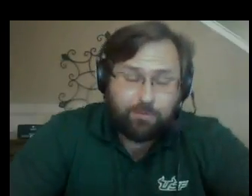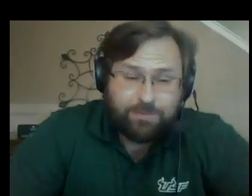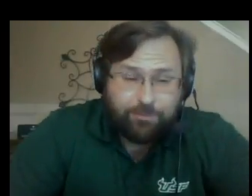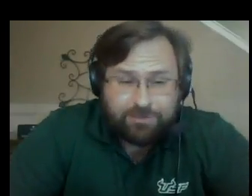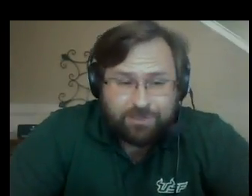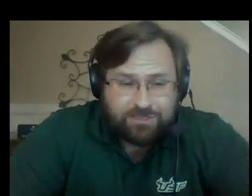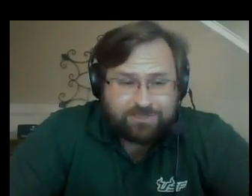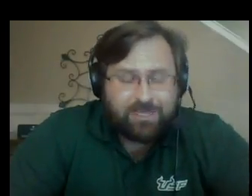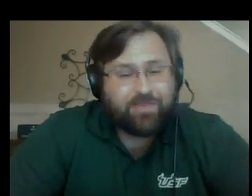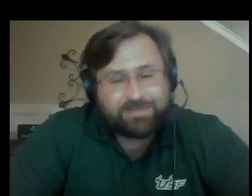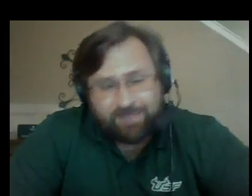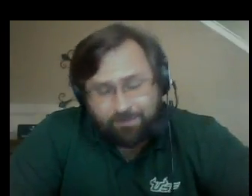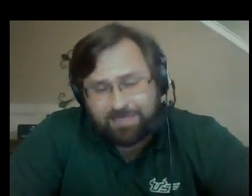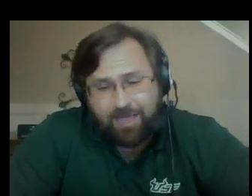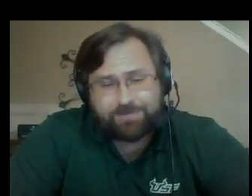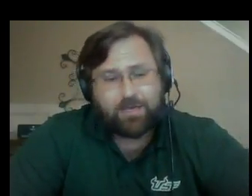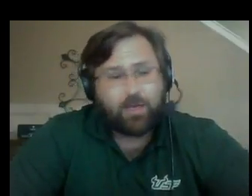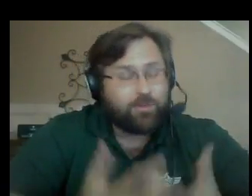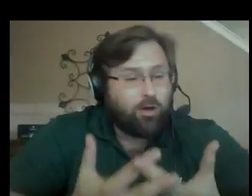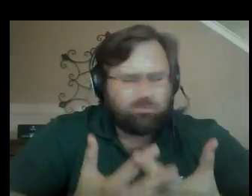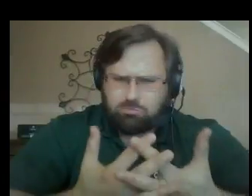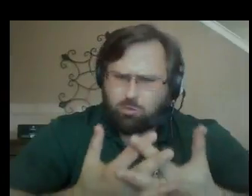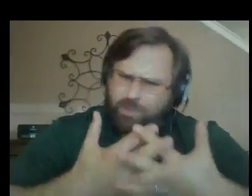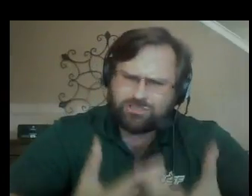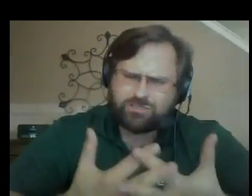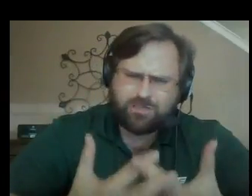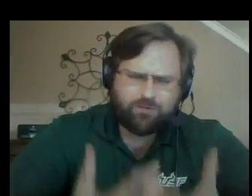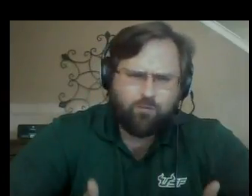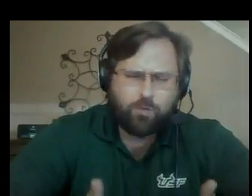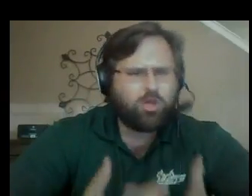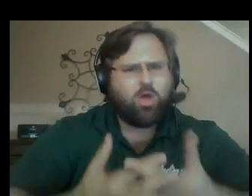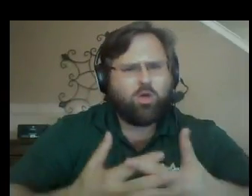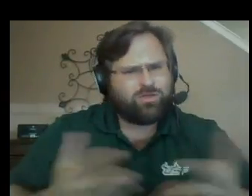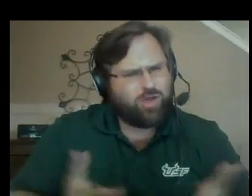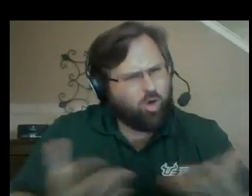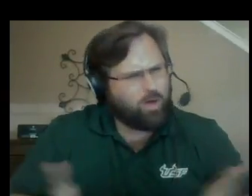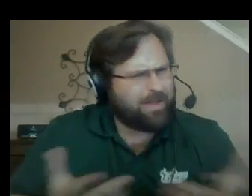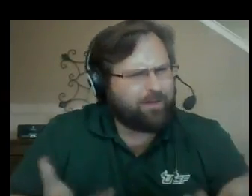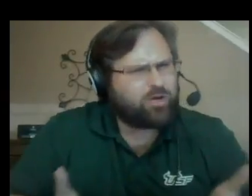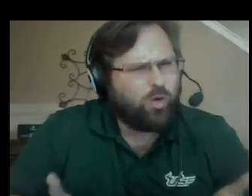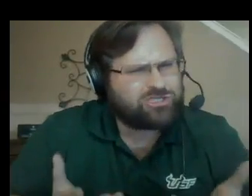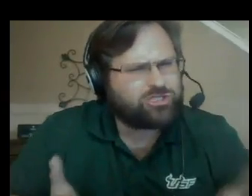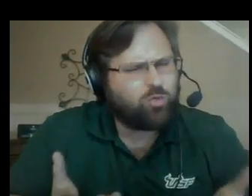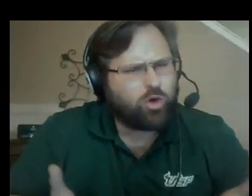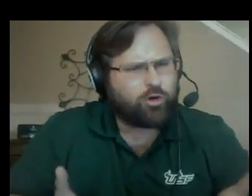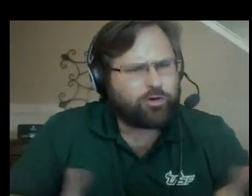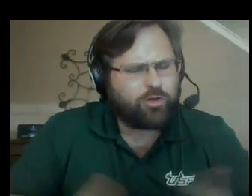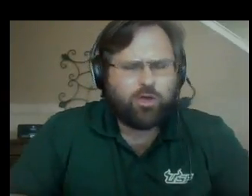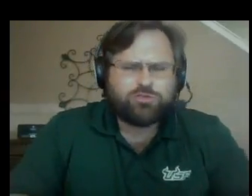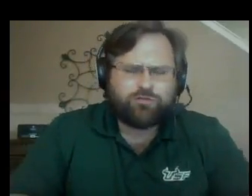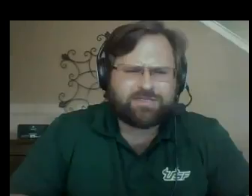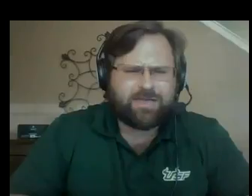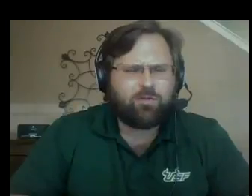Also remember with WH questions that sometimes there are questions that are formed with no apparent question